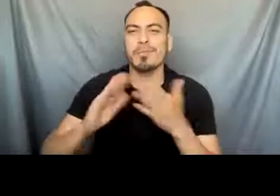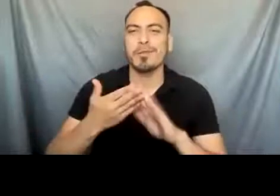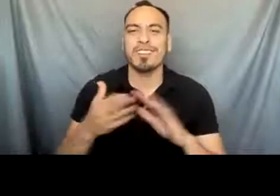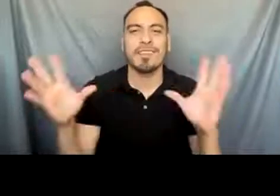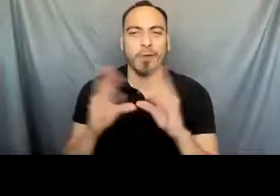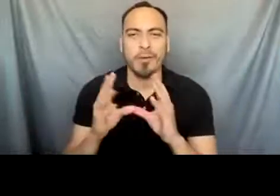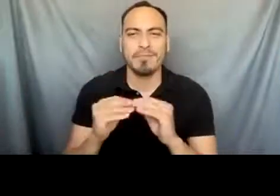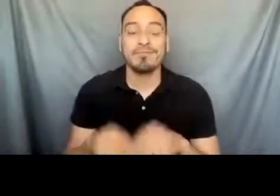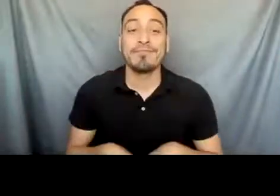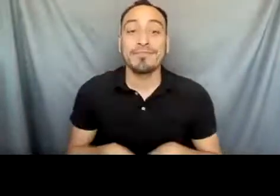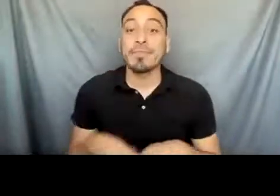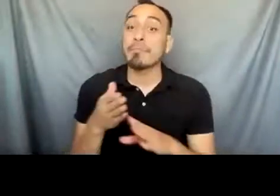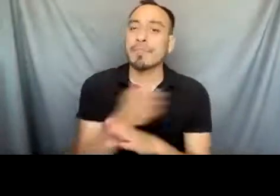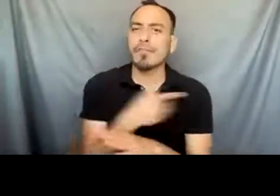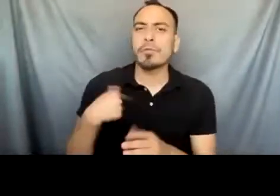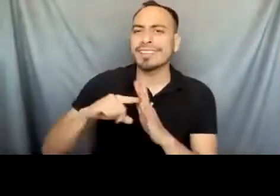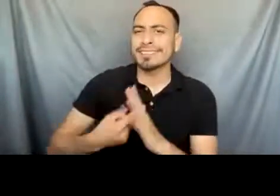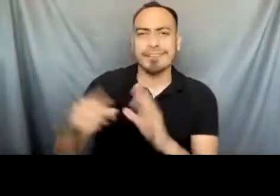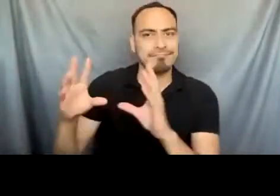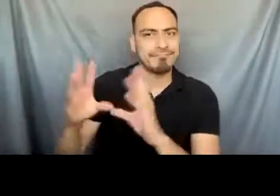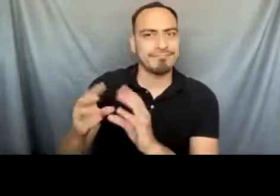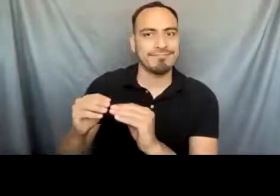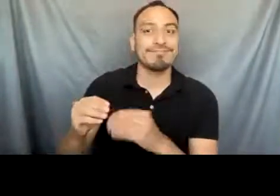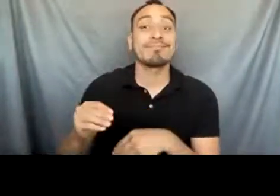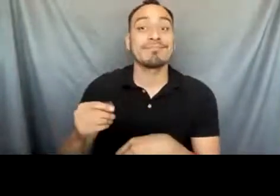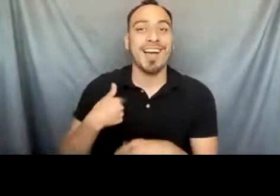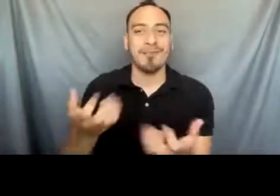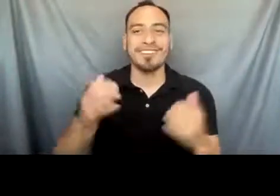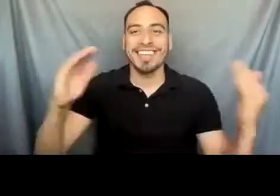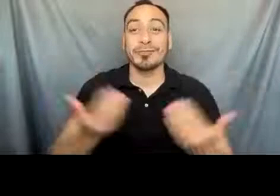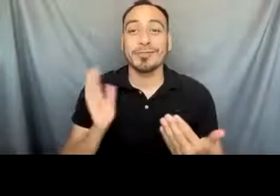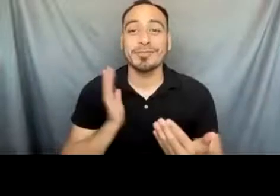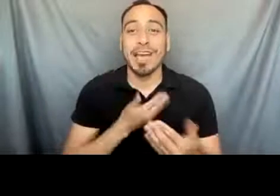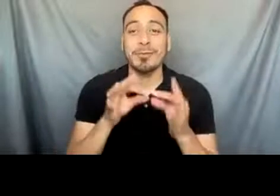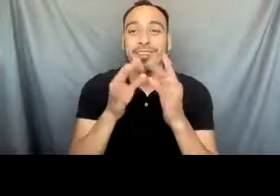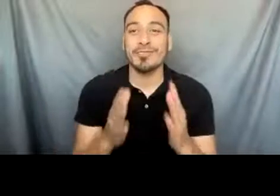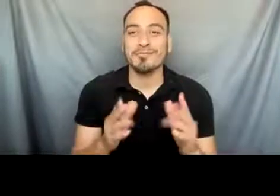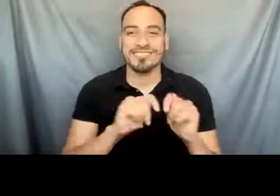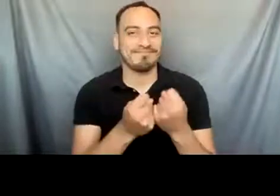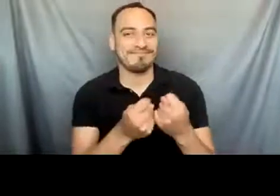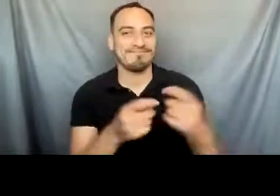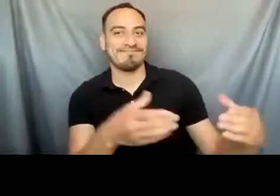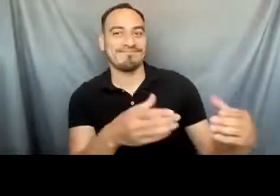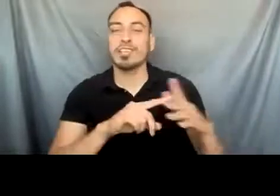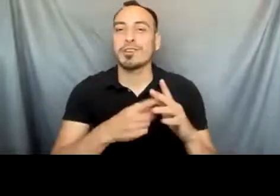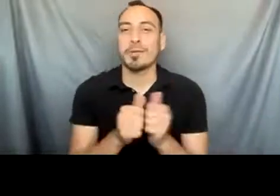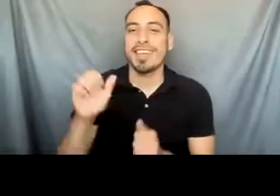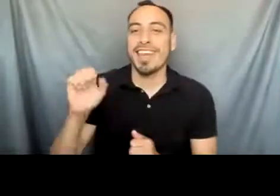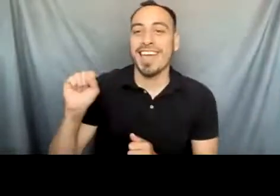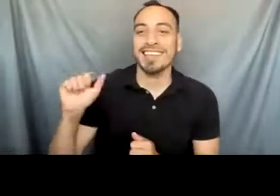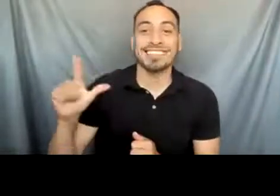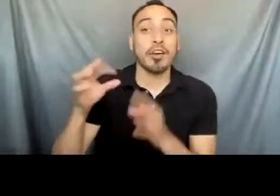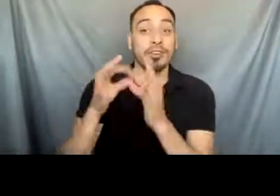program, I would like to introduce our interpreters, starting with our ASL interpreters, Jordan and Stephen, that will